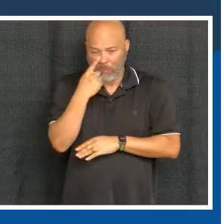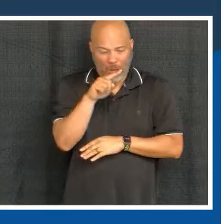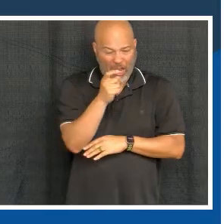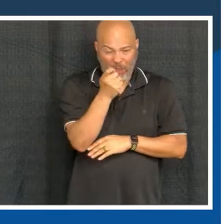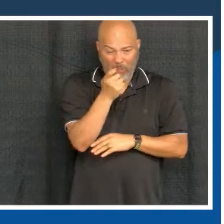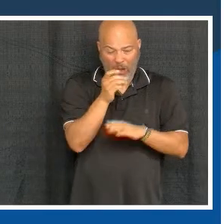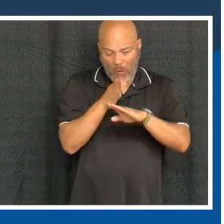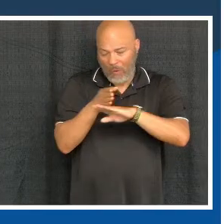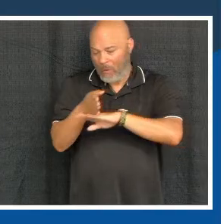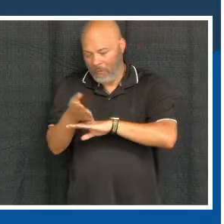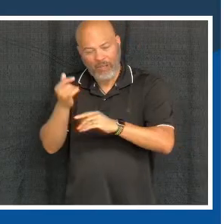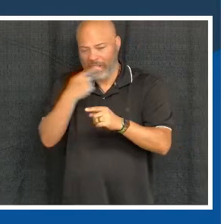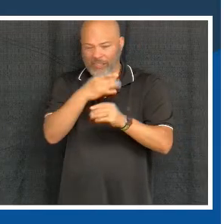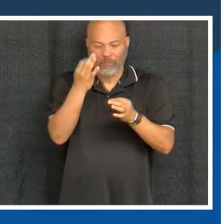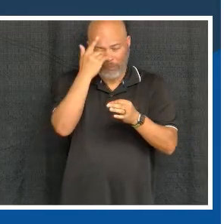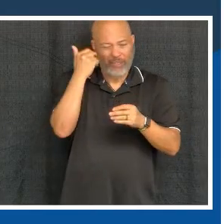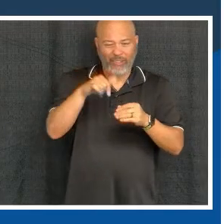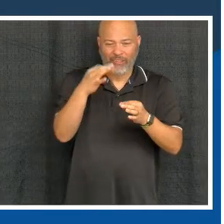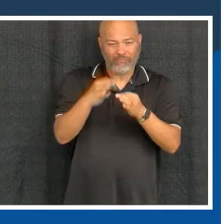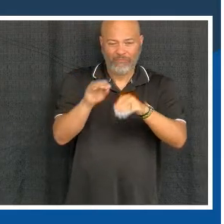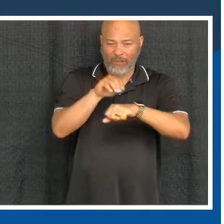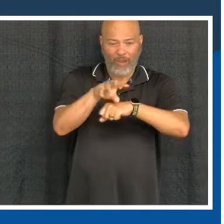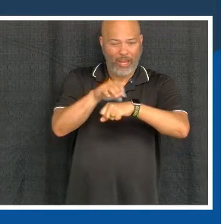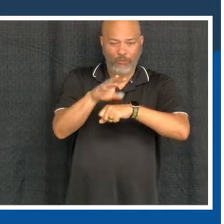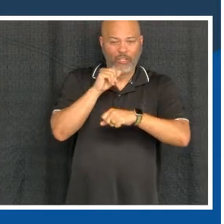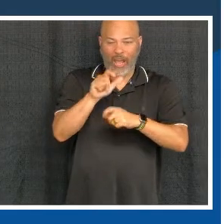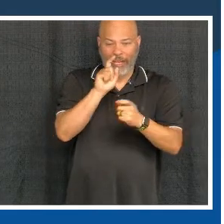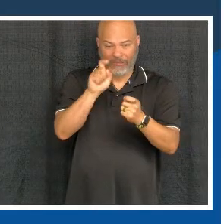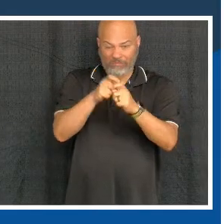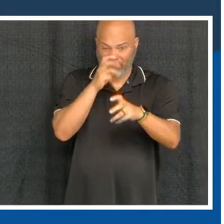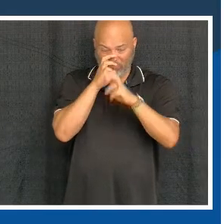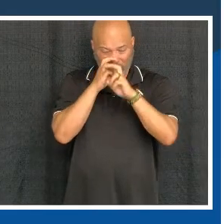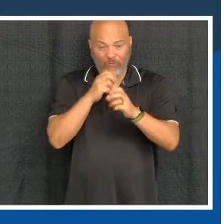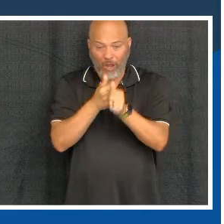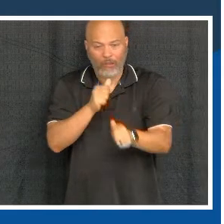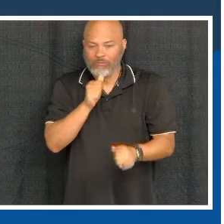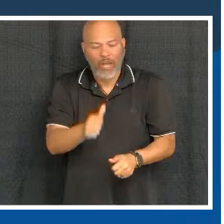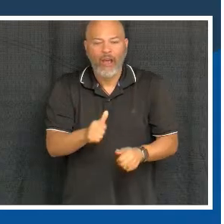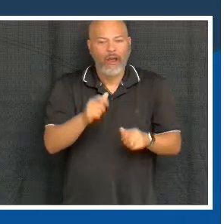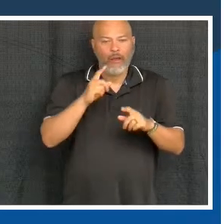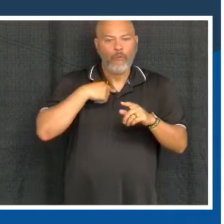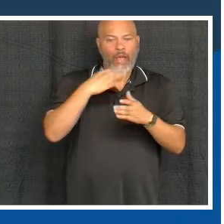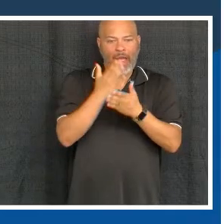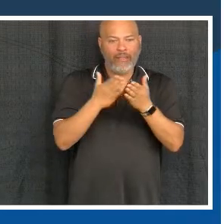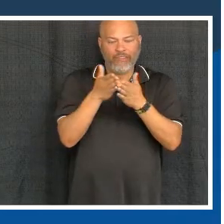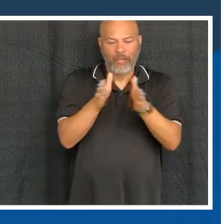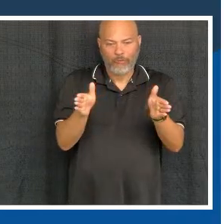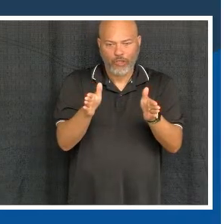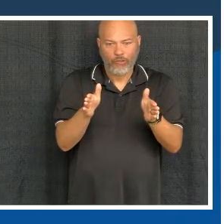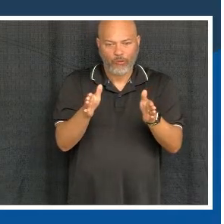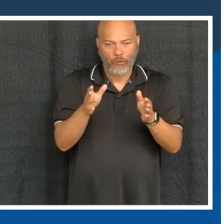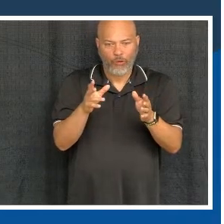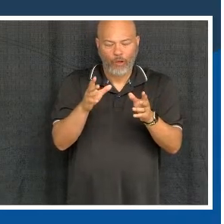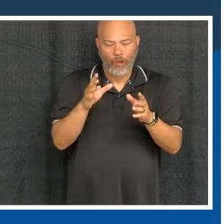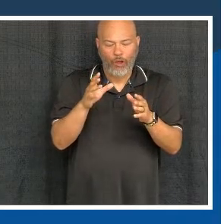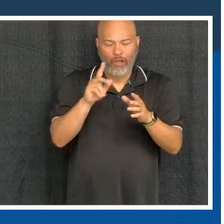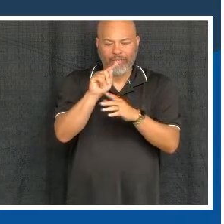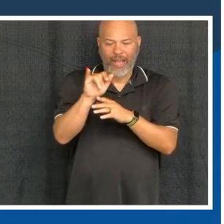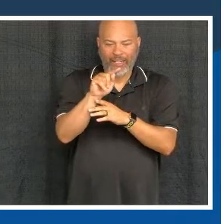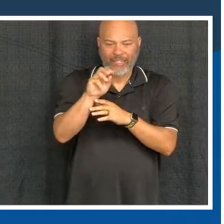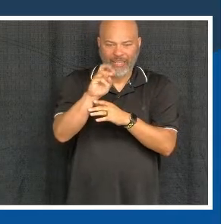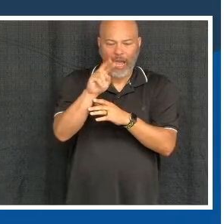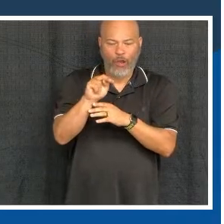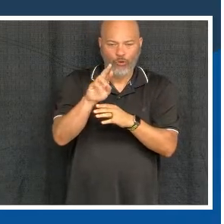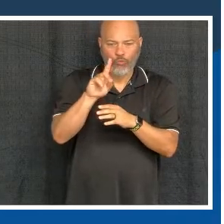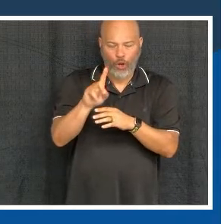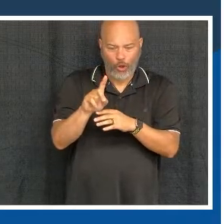they're advisory, especially on a large parcel like this. We took a general distance off the Tiny Town Road,